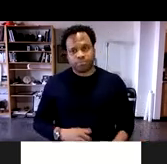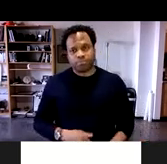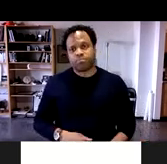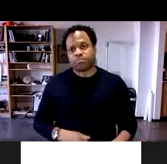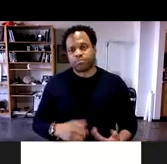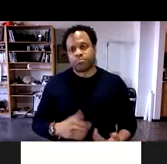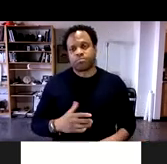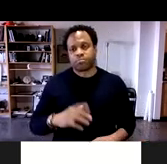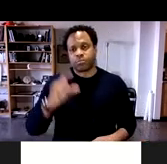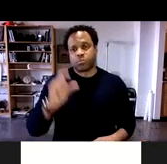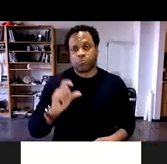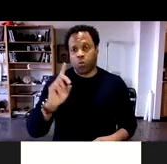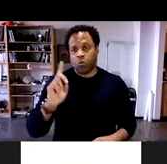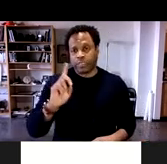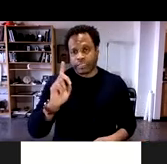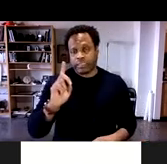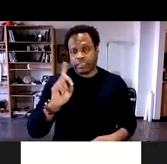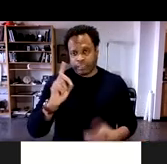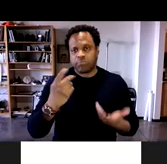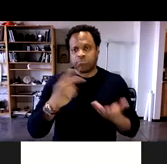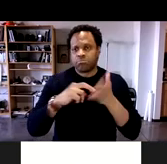pretty clueless with it. So